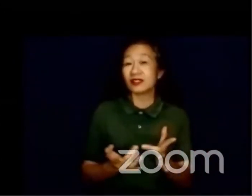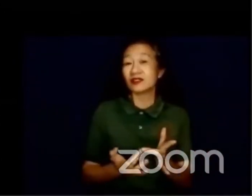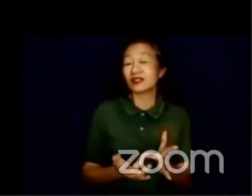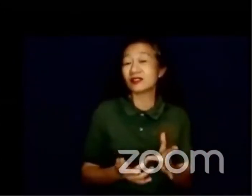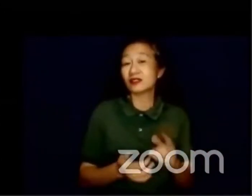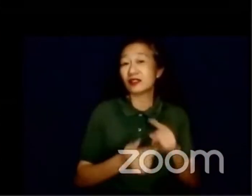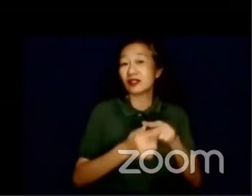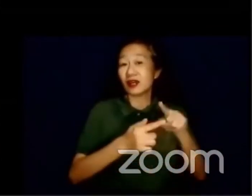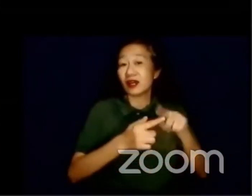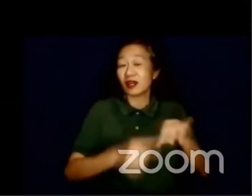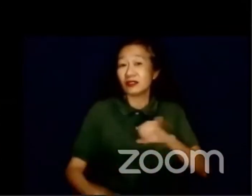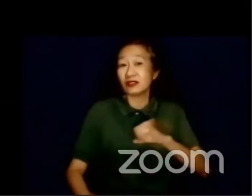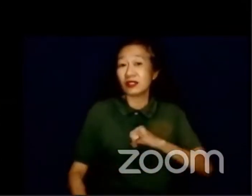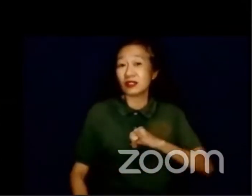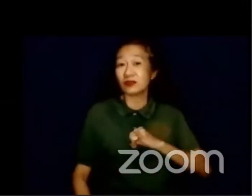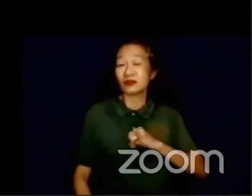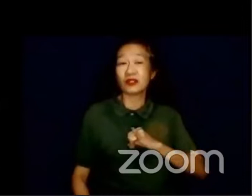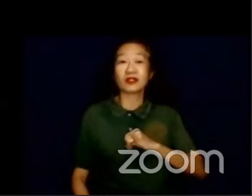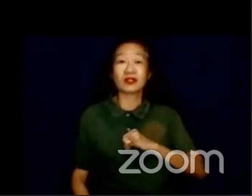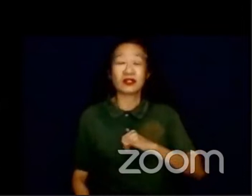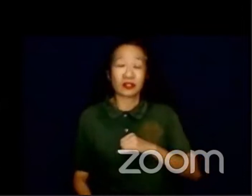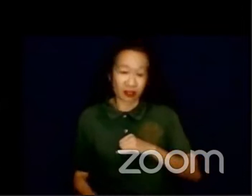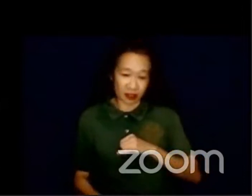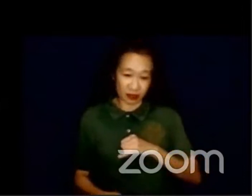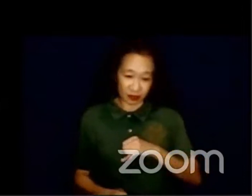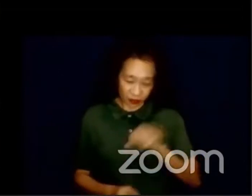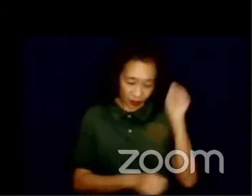heart. Then I shall